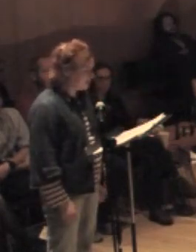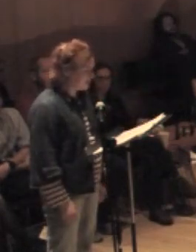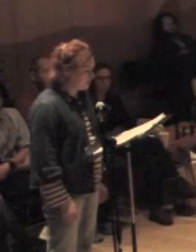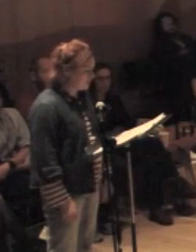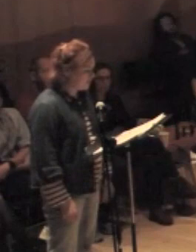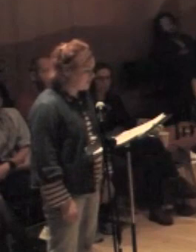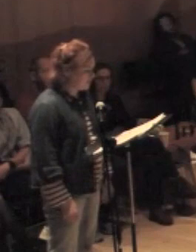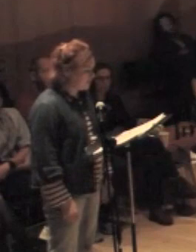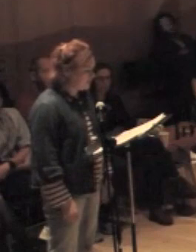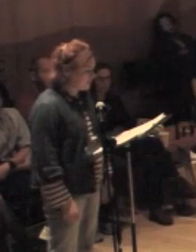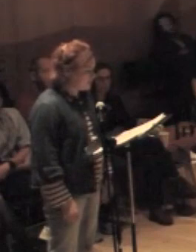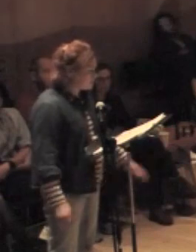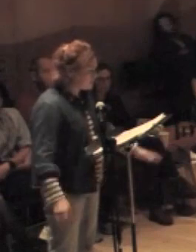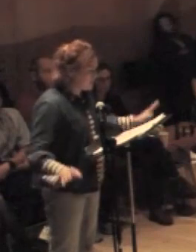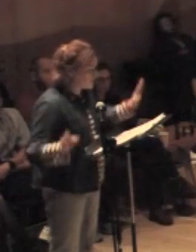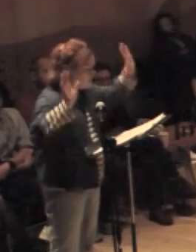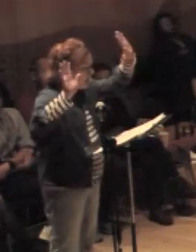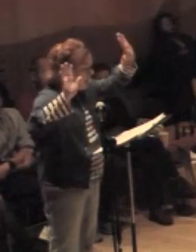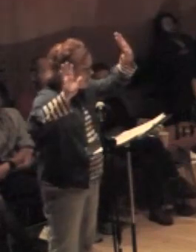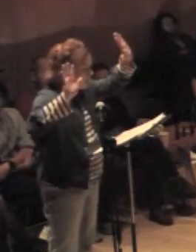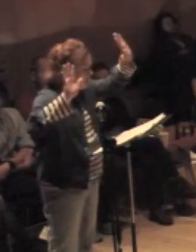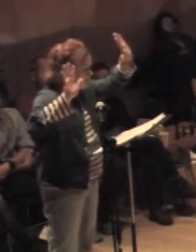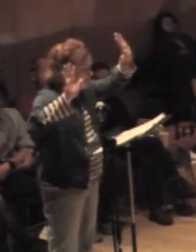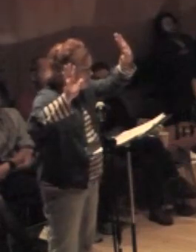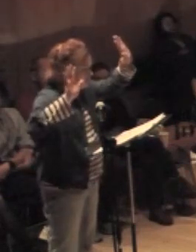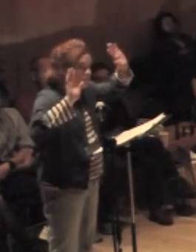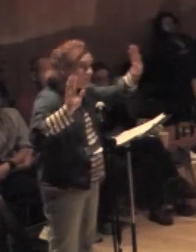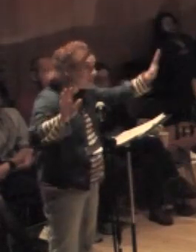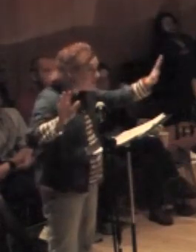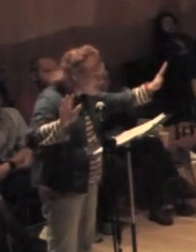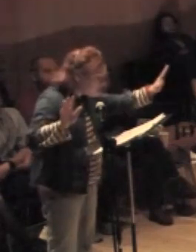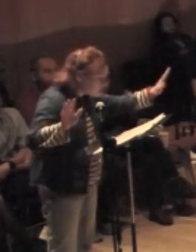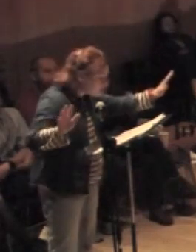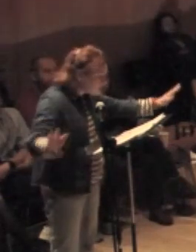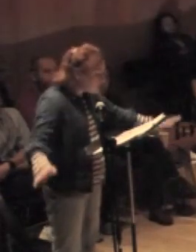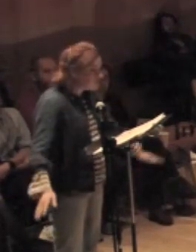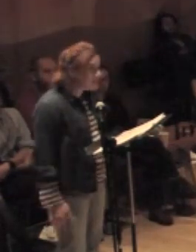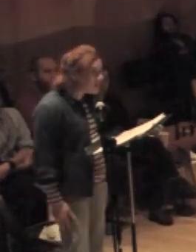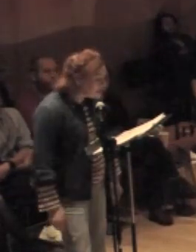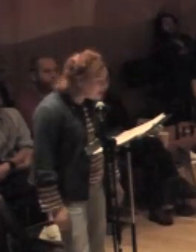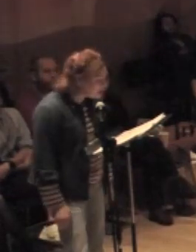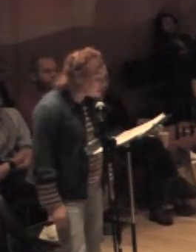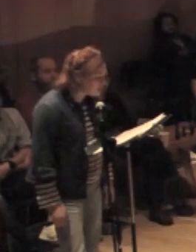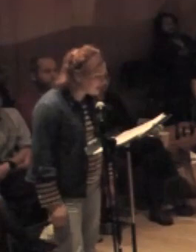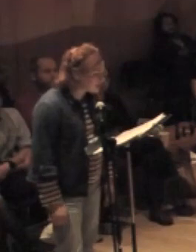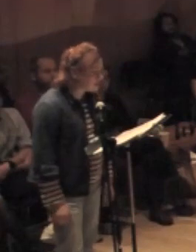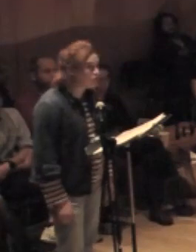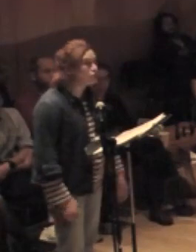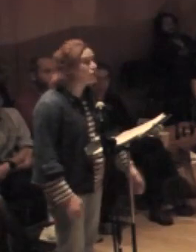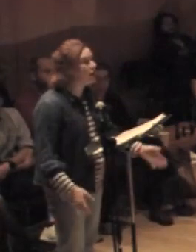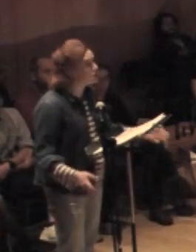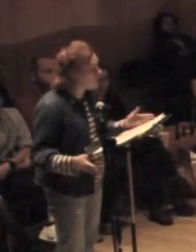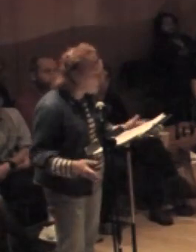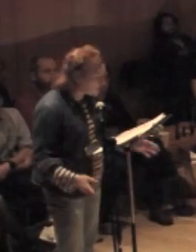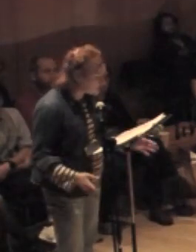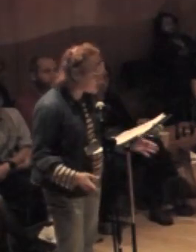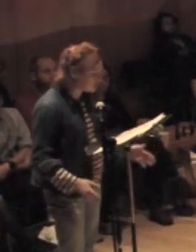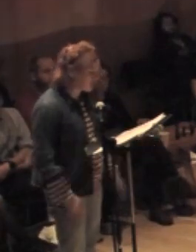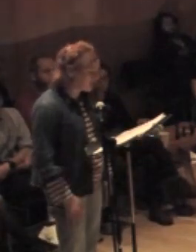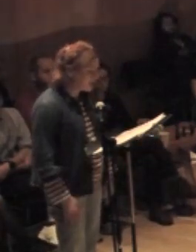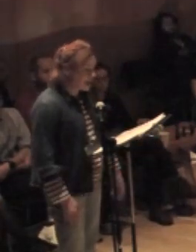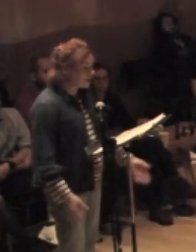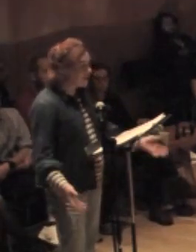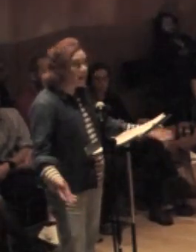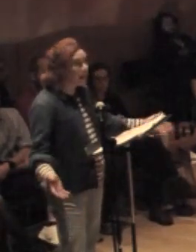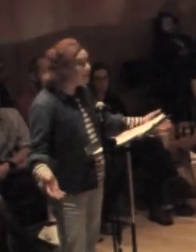was the only place I could find I just I I couldn't did the best you could you did I know that you tried as hard as